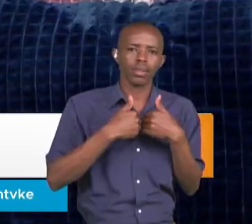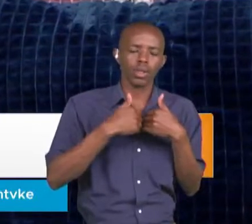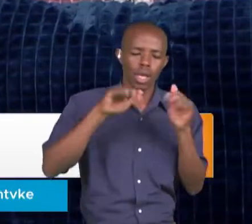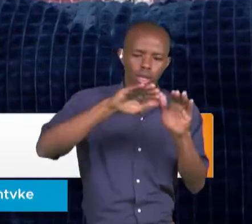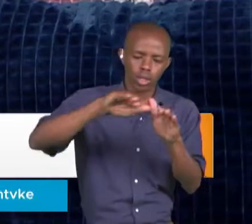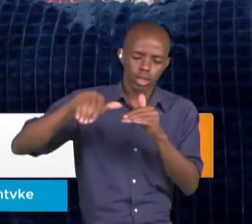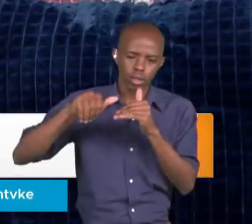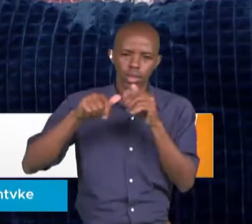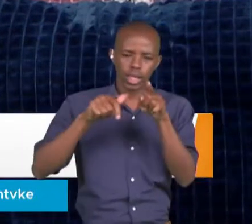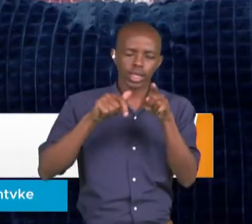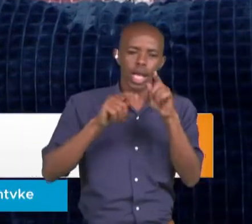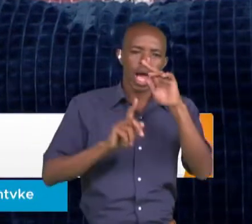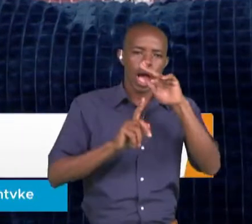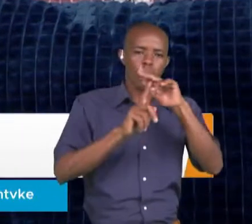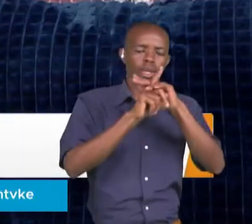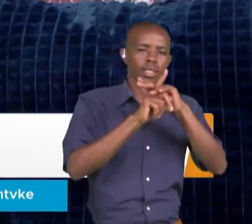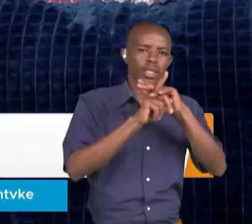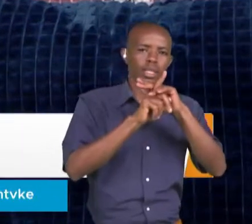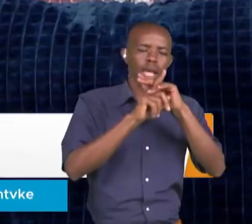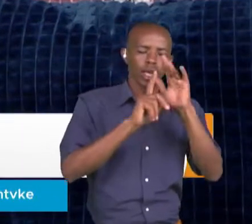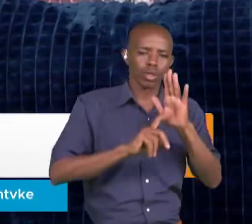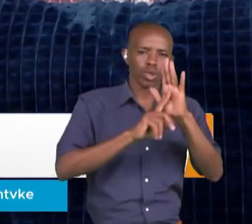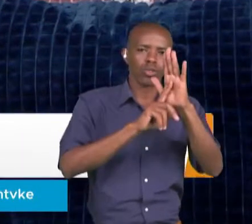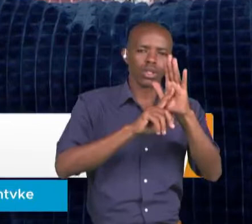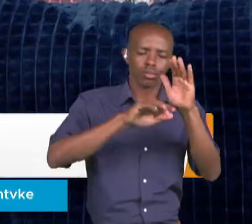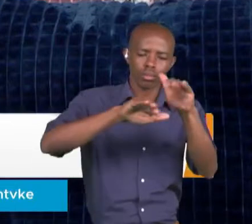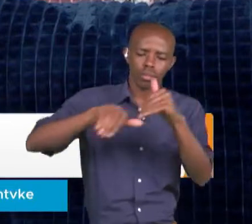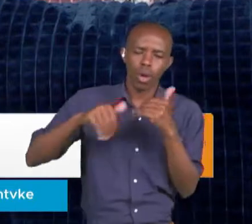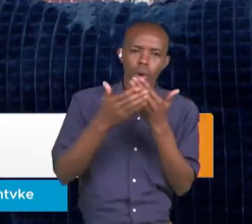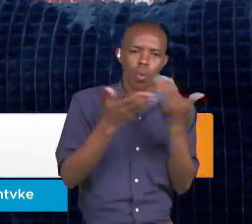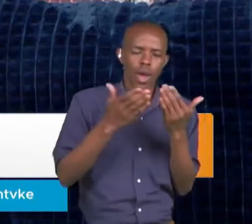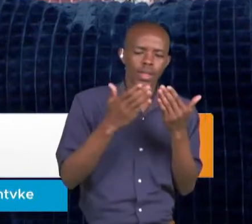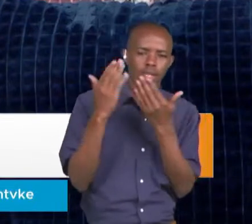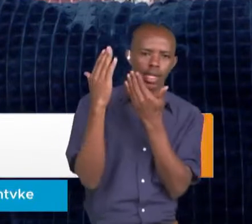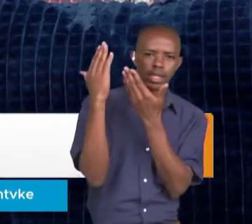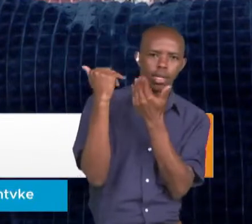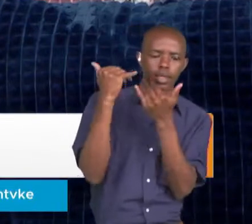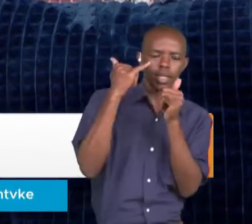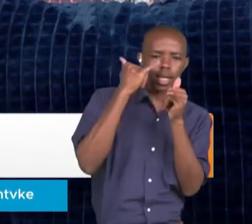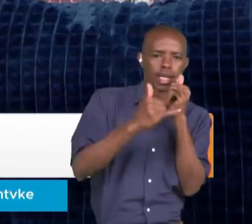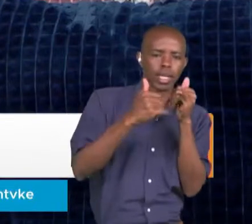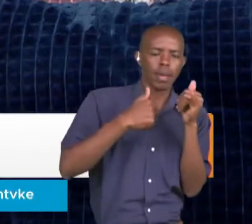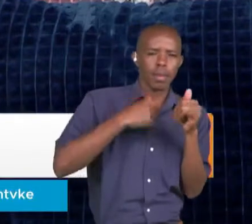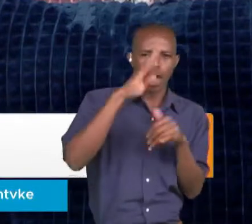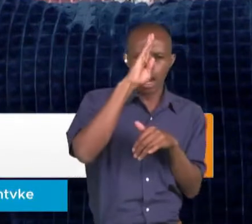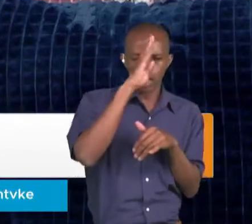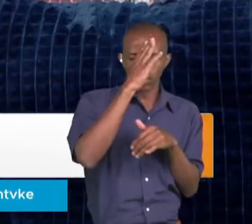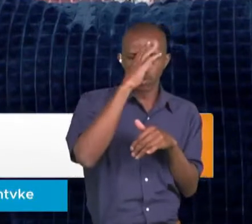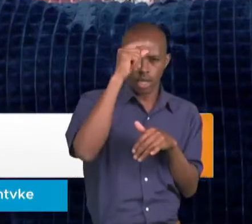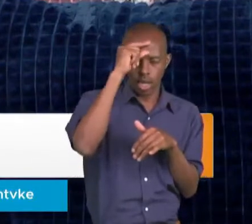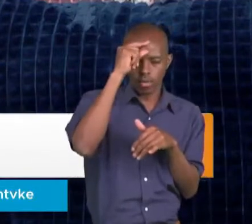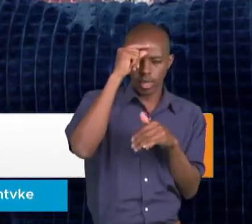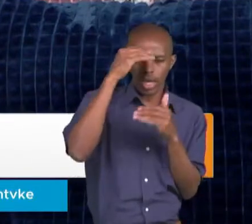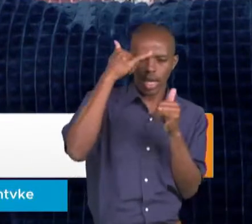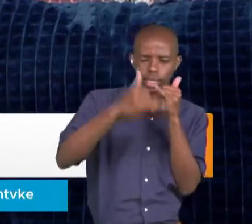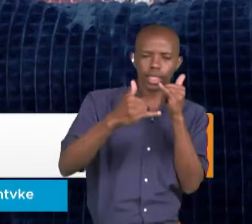ransom. This looks like it's express kidnap for ransom, whereby there's an expected end. Now, I doubt whether the government knows the expected end, but